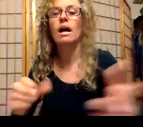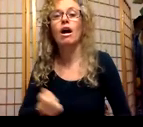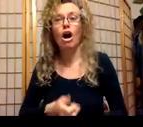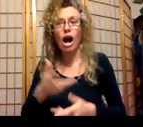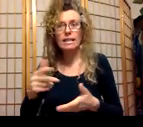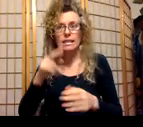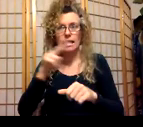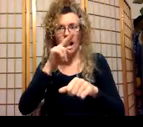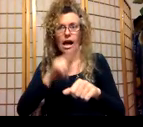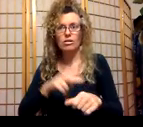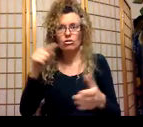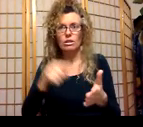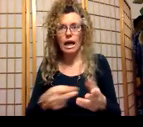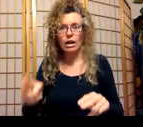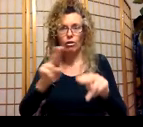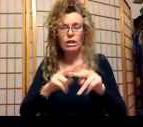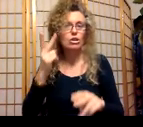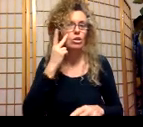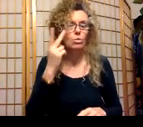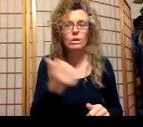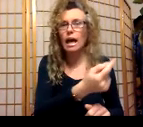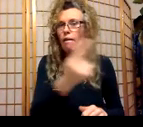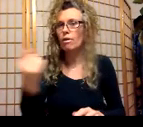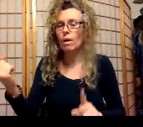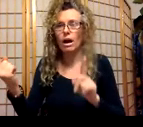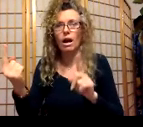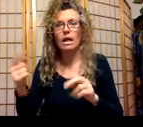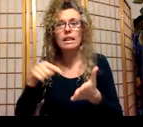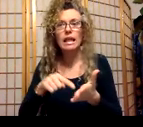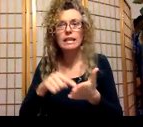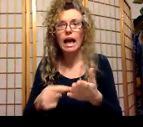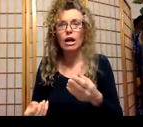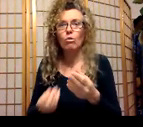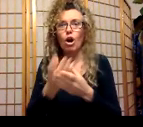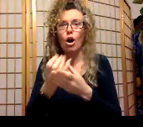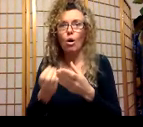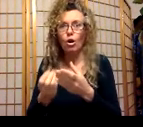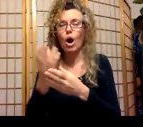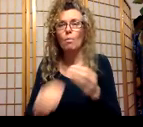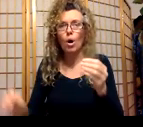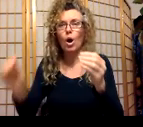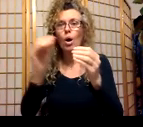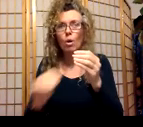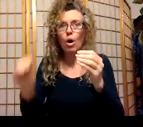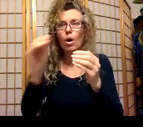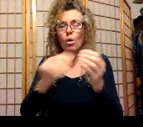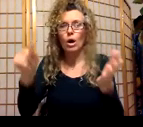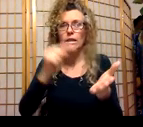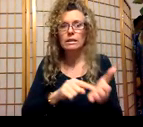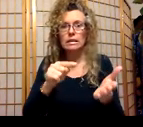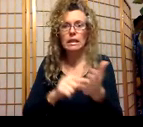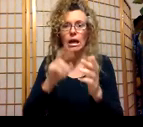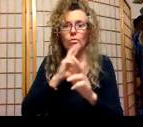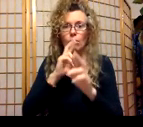see everywhere, with individuals, that those debts keep growing. Then reports start showing up, like